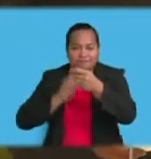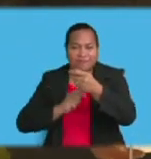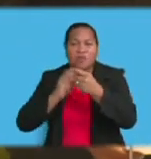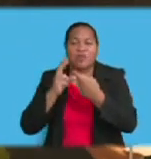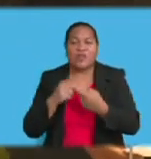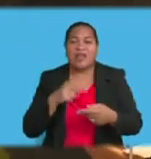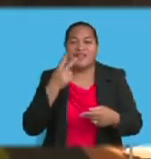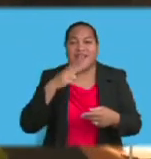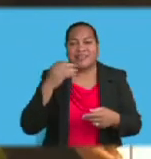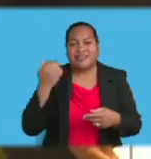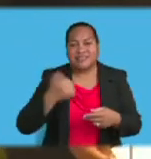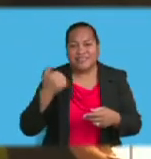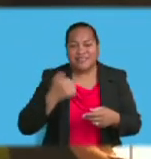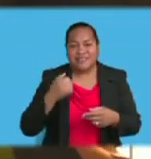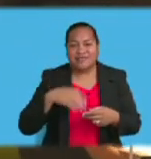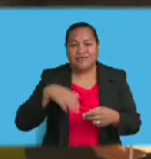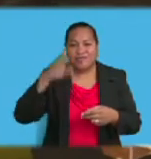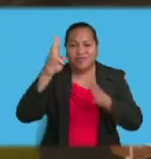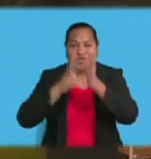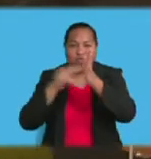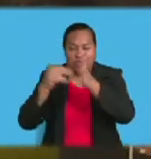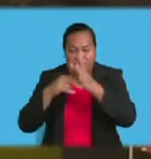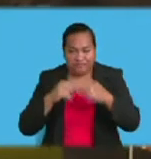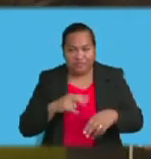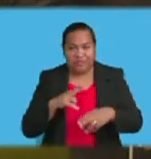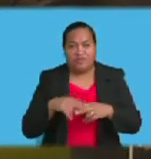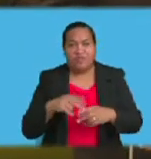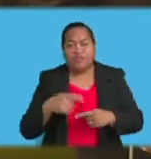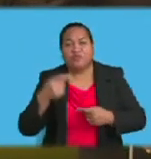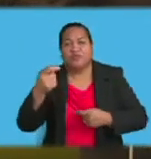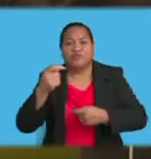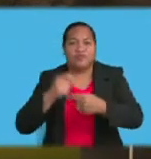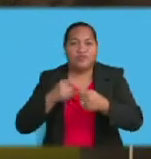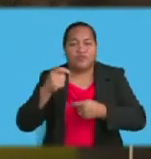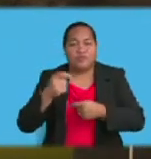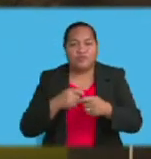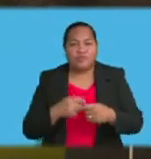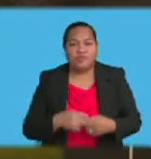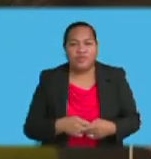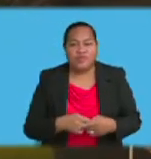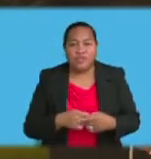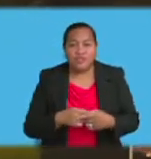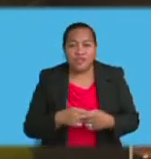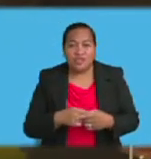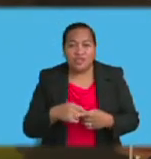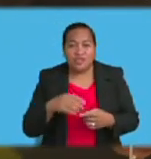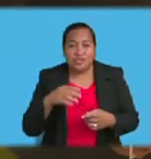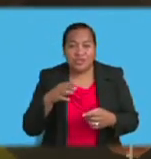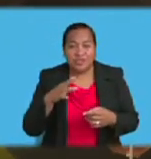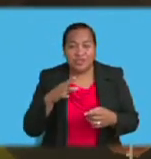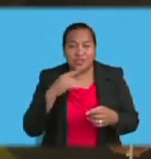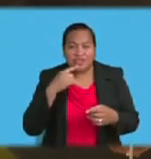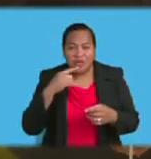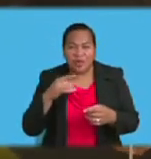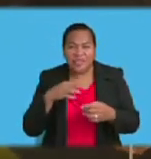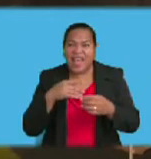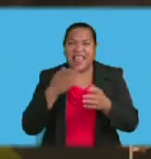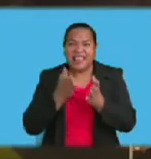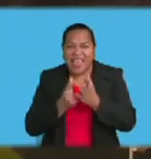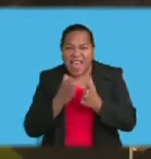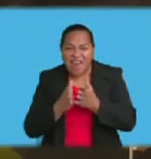2016. Fiji's major exports, Madam Speaker, to New Zealand are sweet potato, taro, bread,